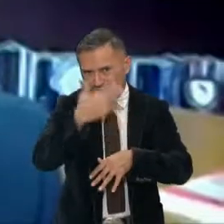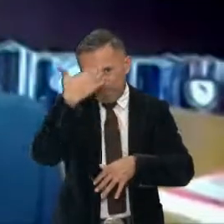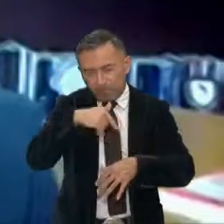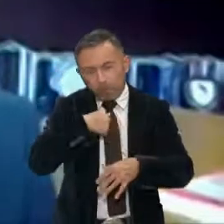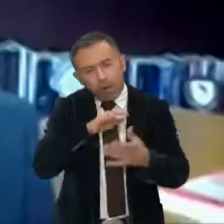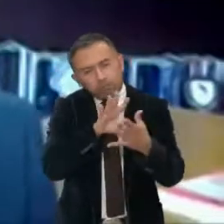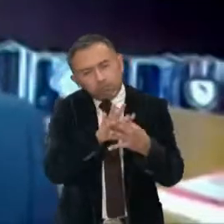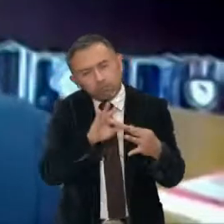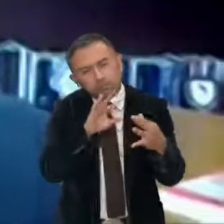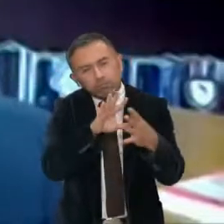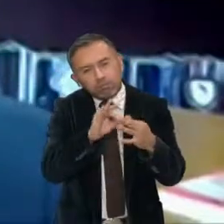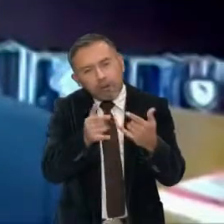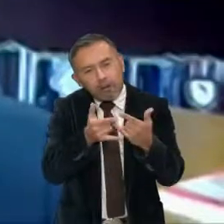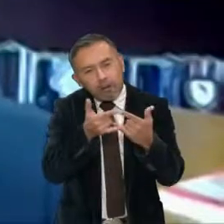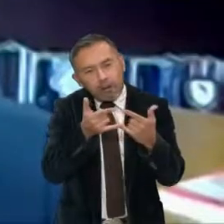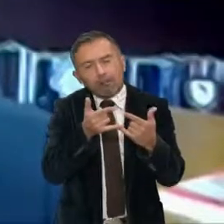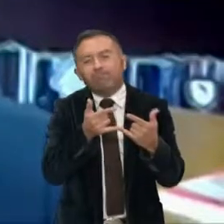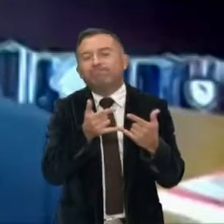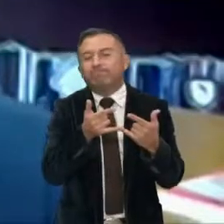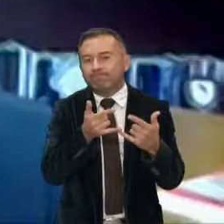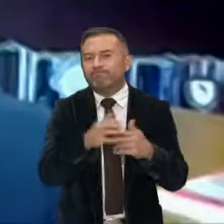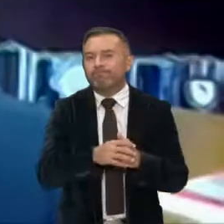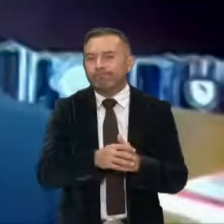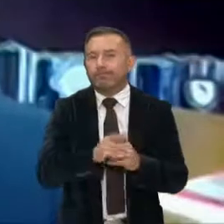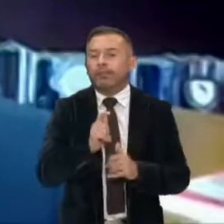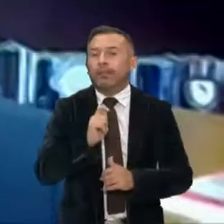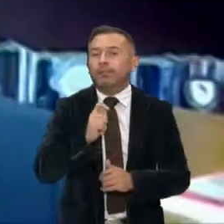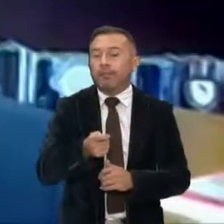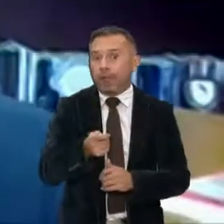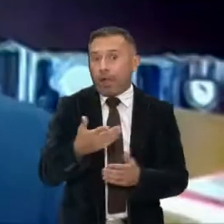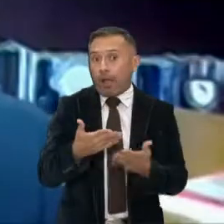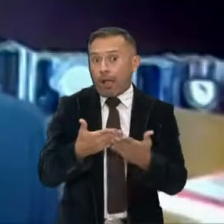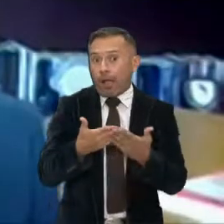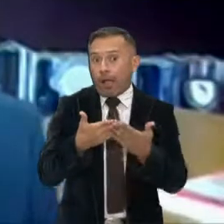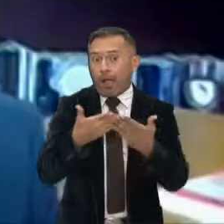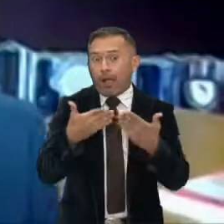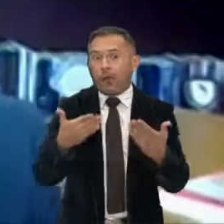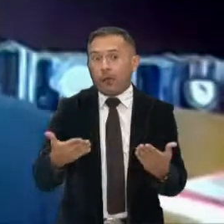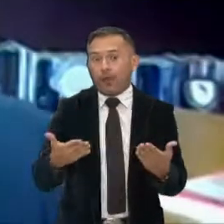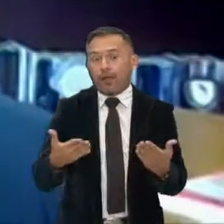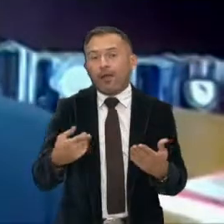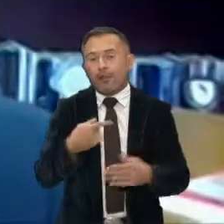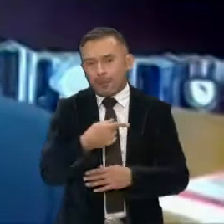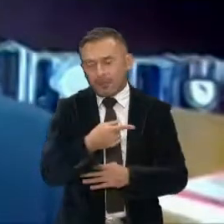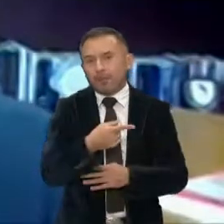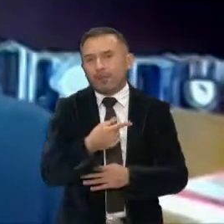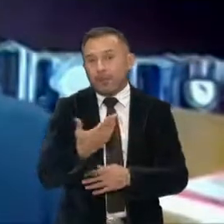provide us with very important information of what you lived, and in some way